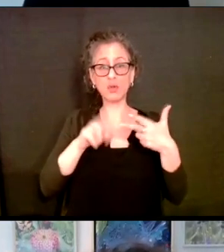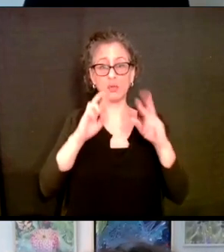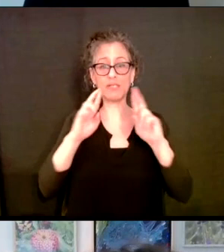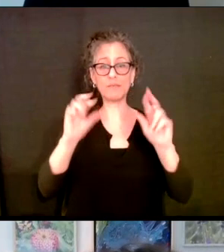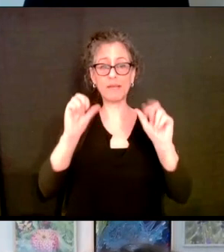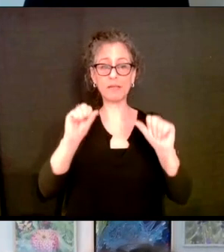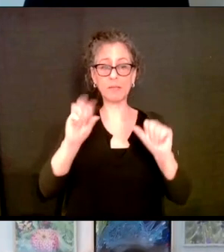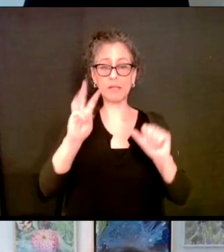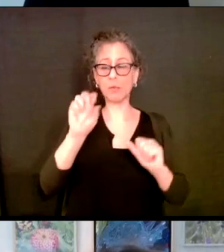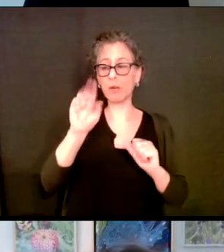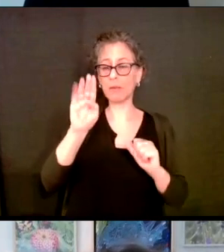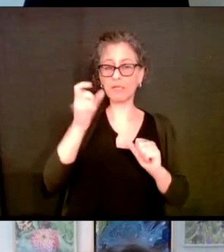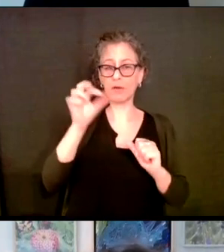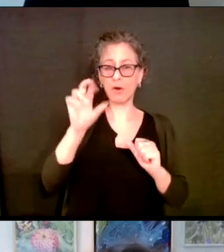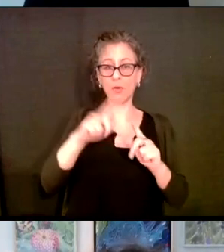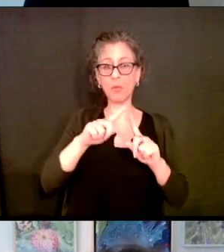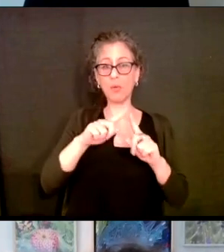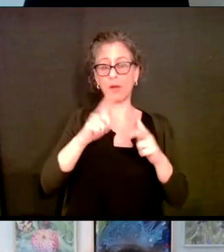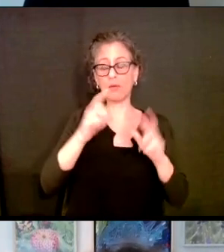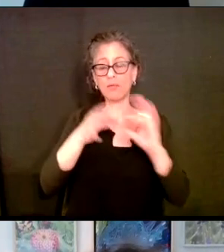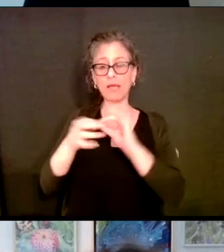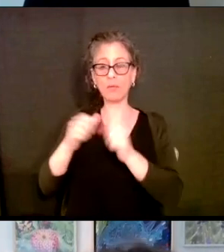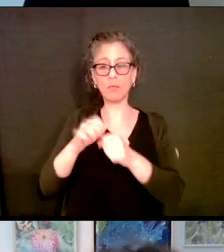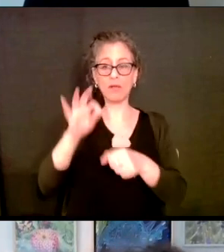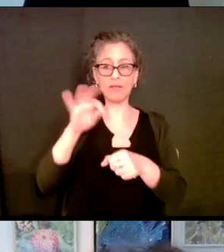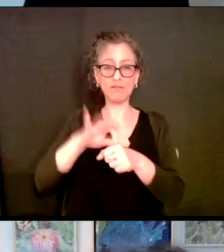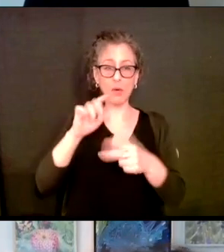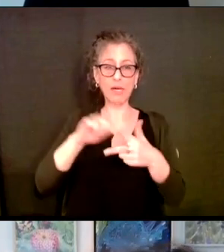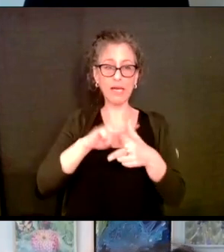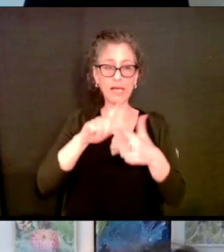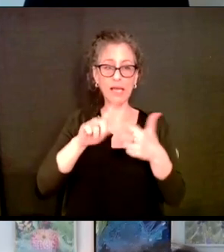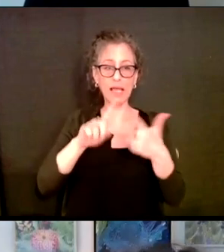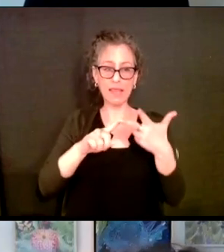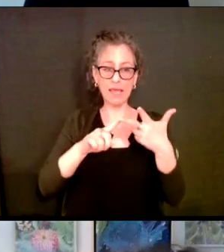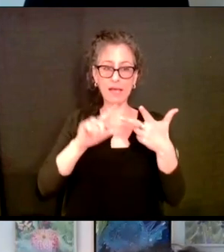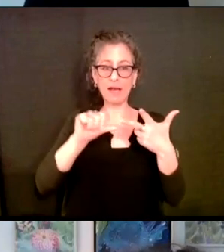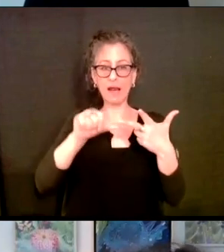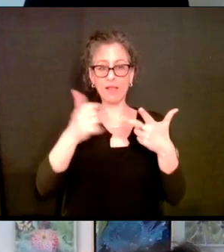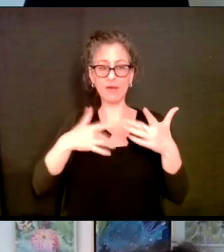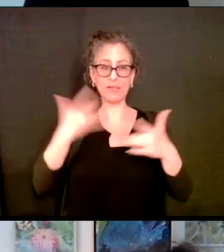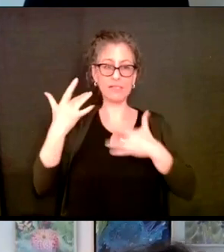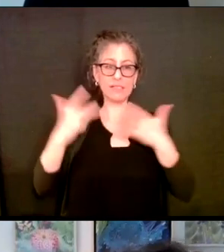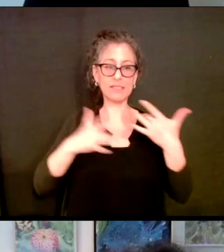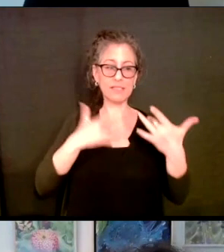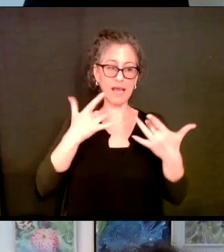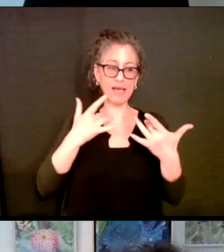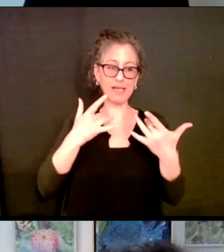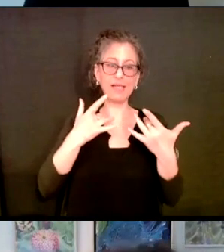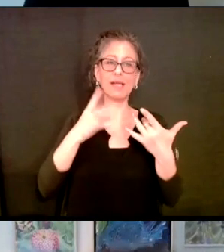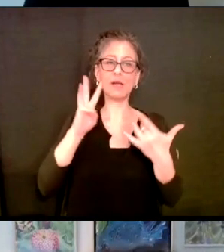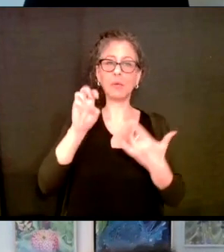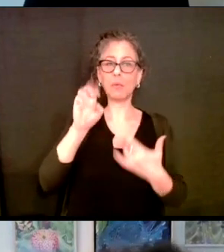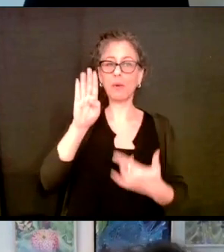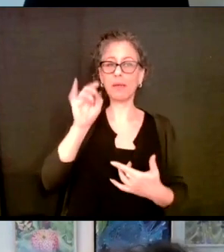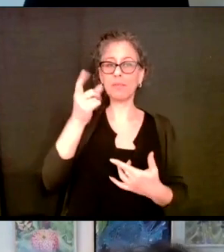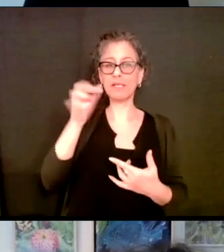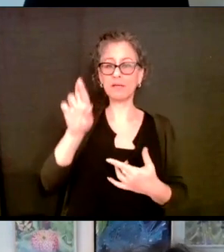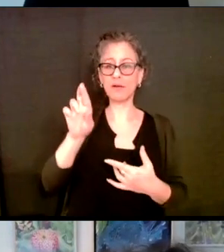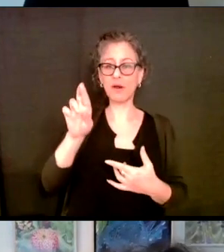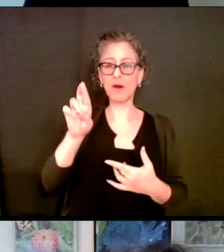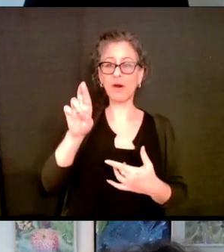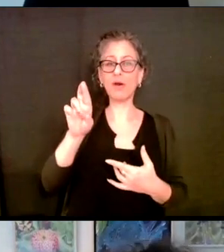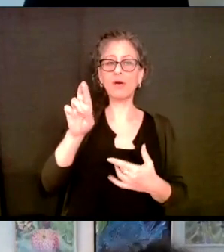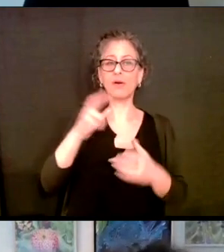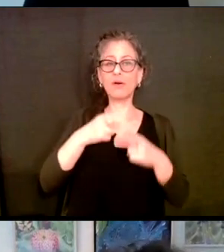webinars, Equity at the Ballot Box on March 12th, and then a very exciting webinar, excuse me,